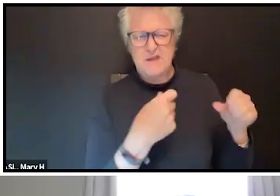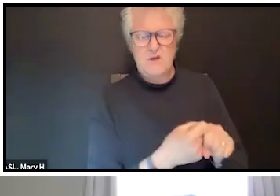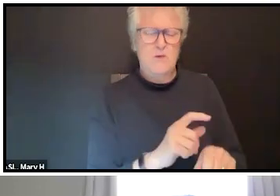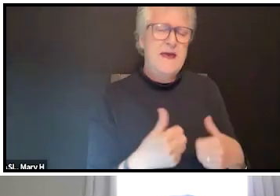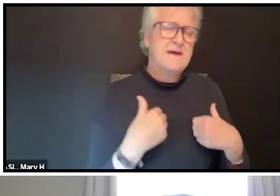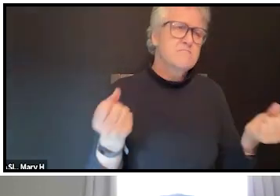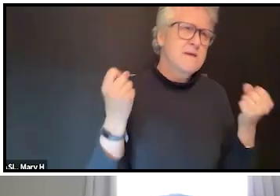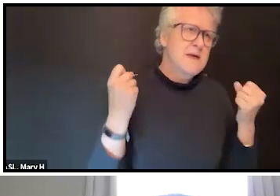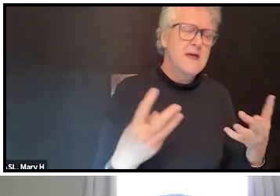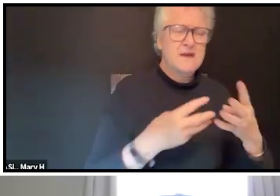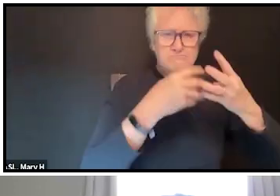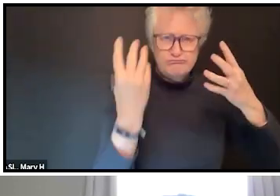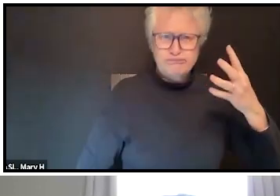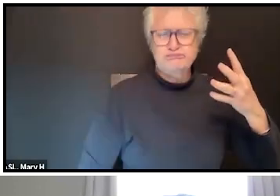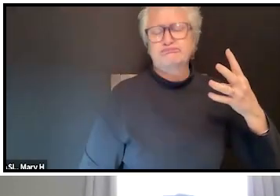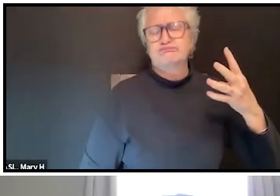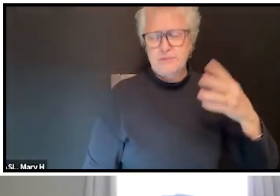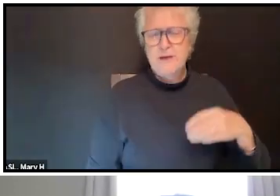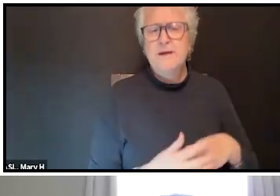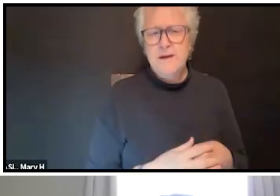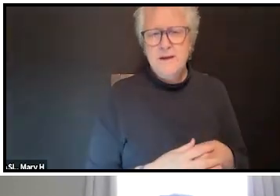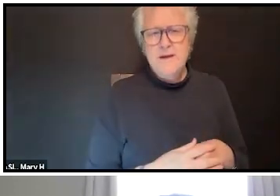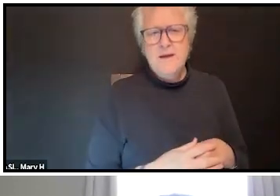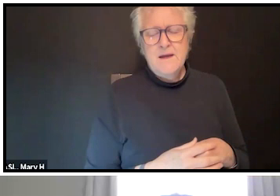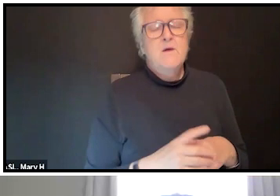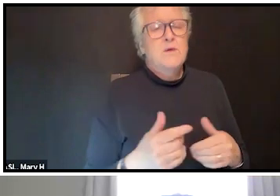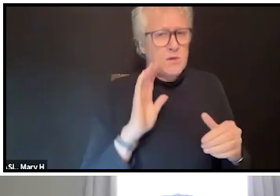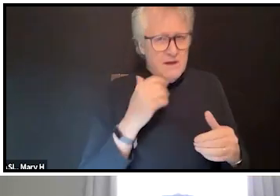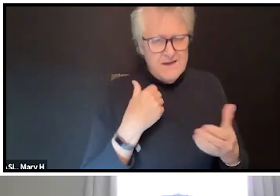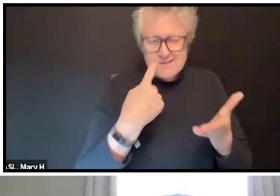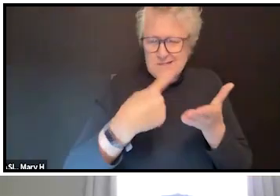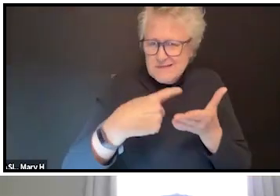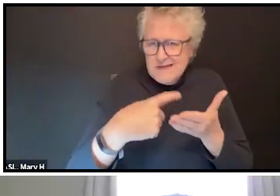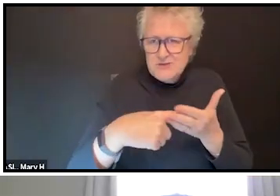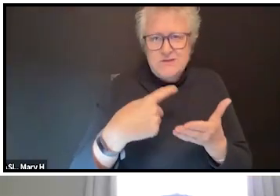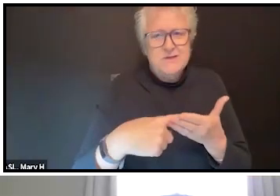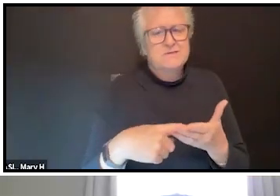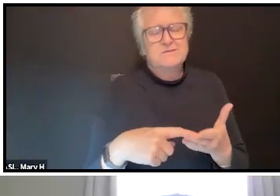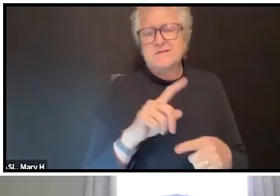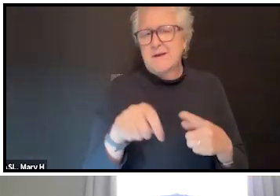takes time to get to, having some discussion sessions around some of the topics.